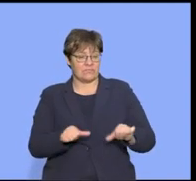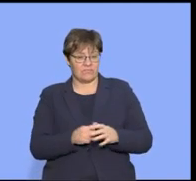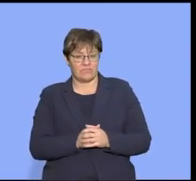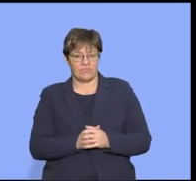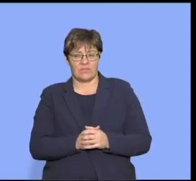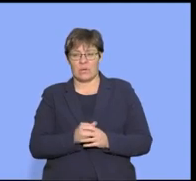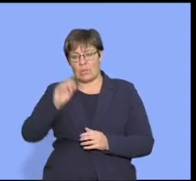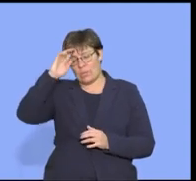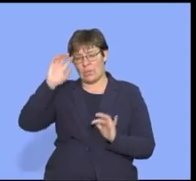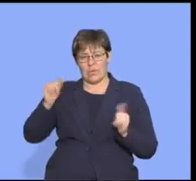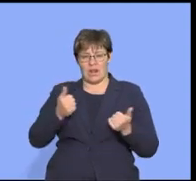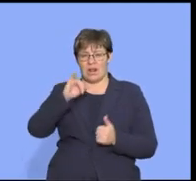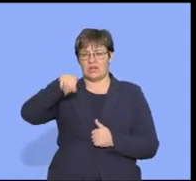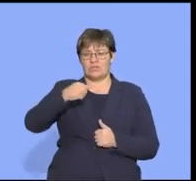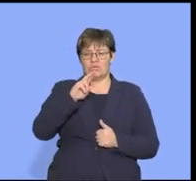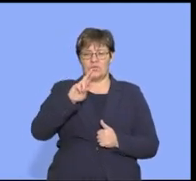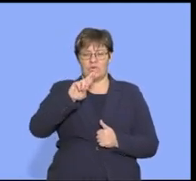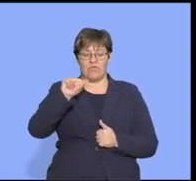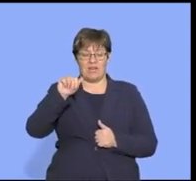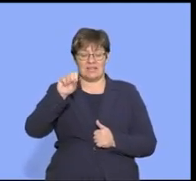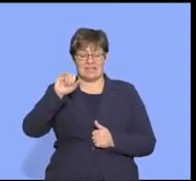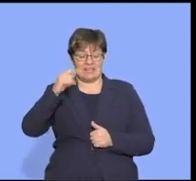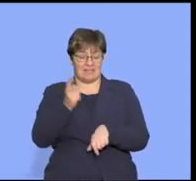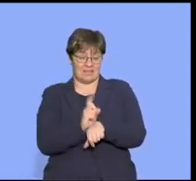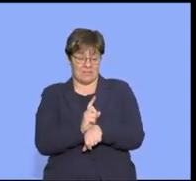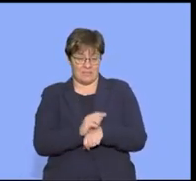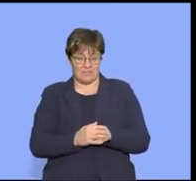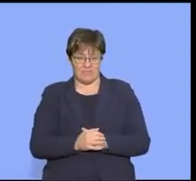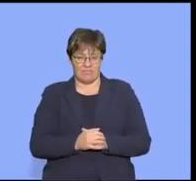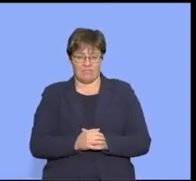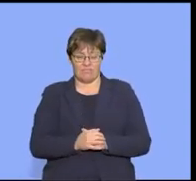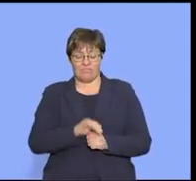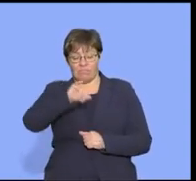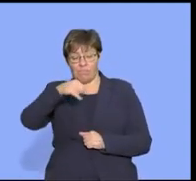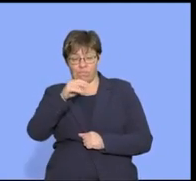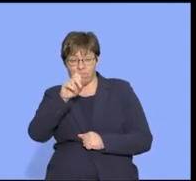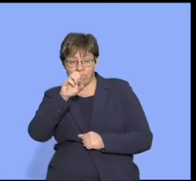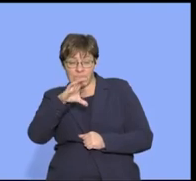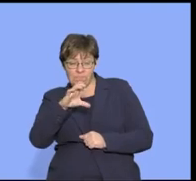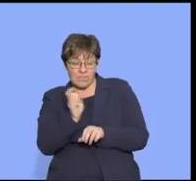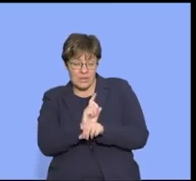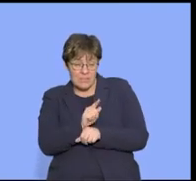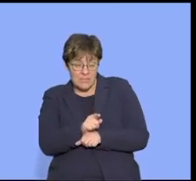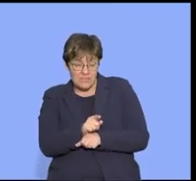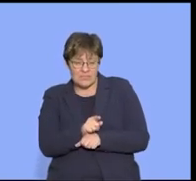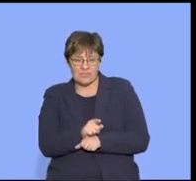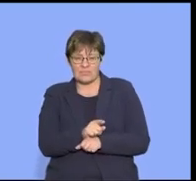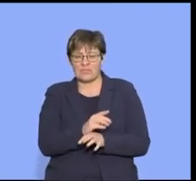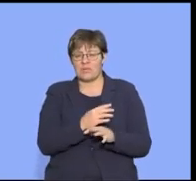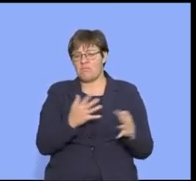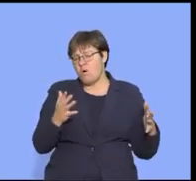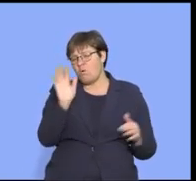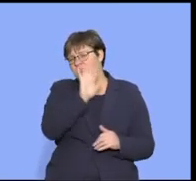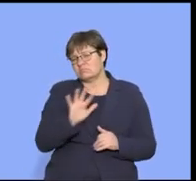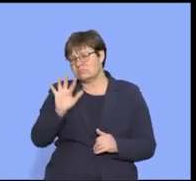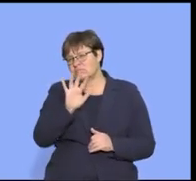Next is the well-known Jurassic period. And in the Jurassic period, which